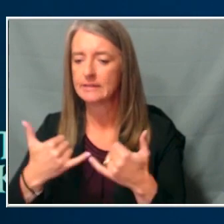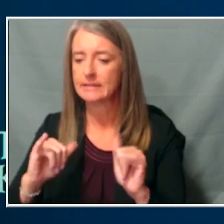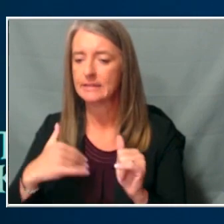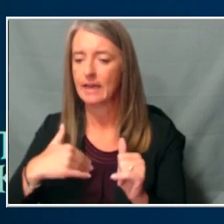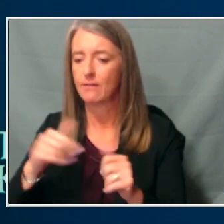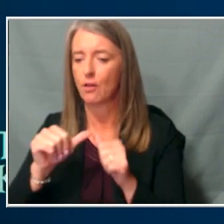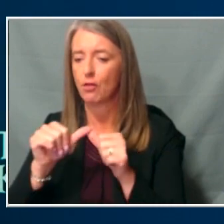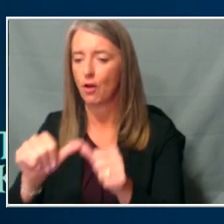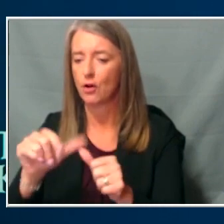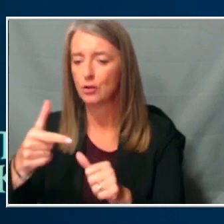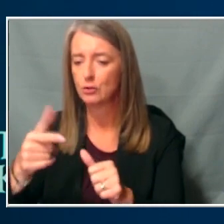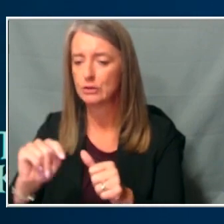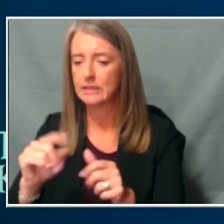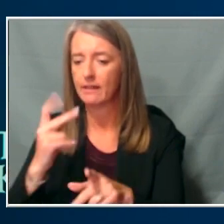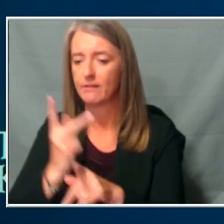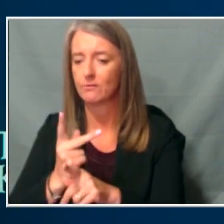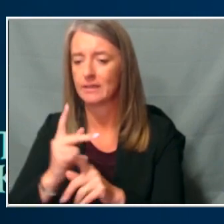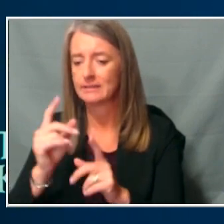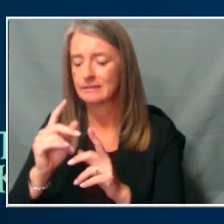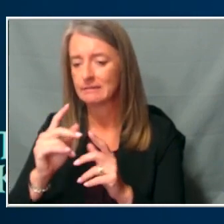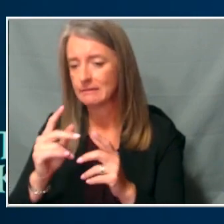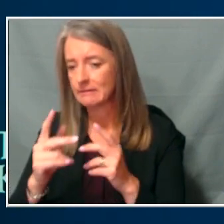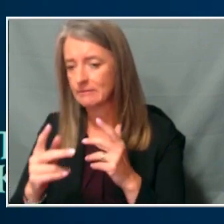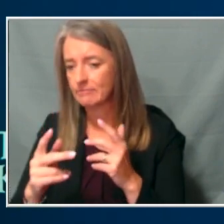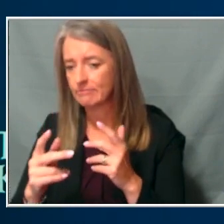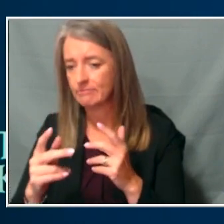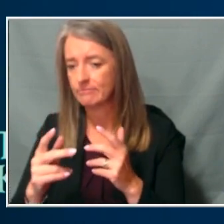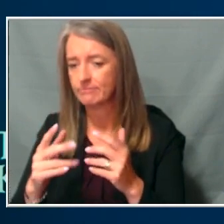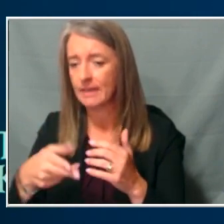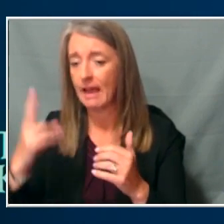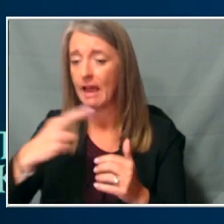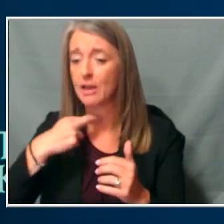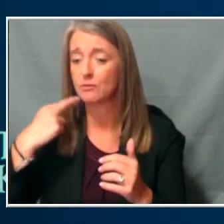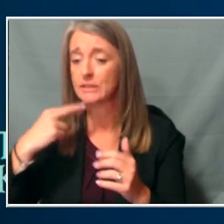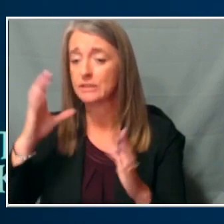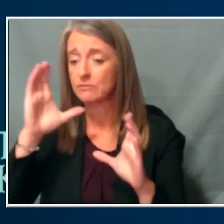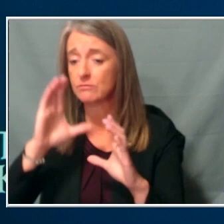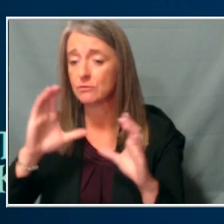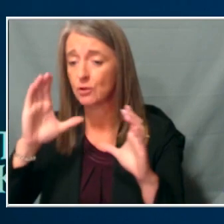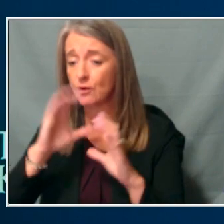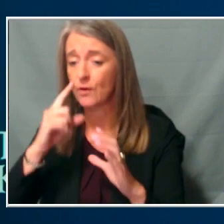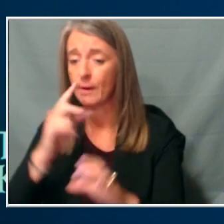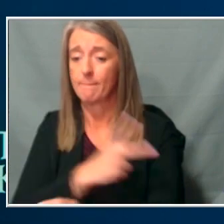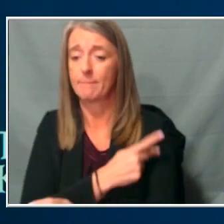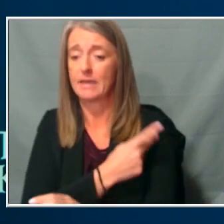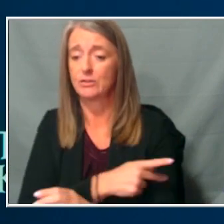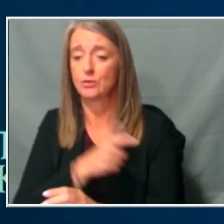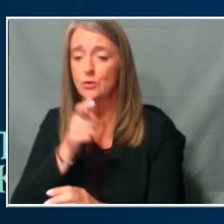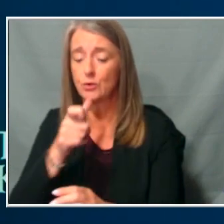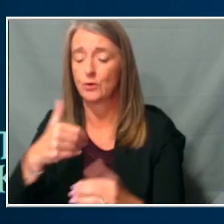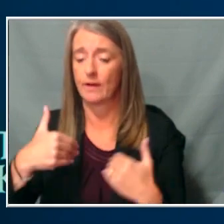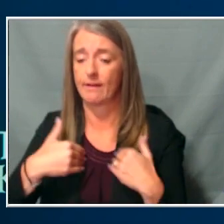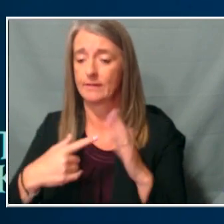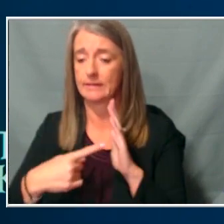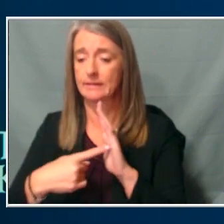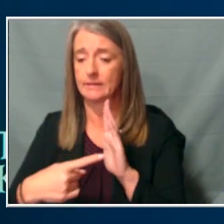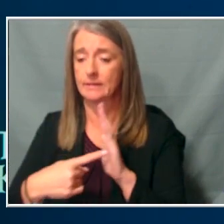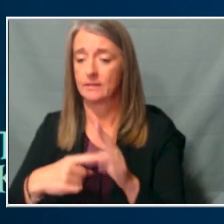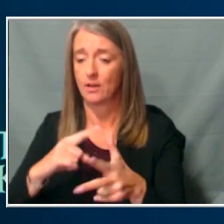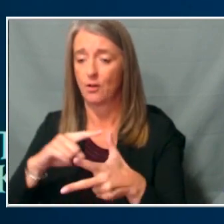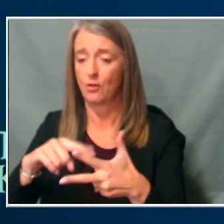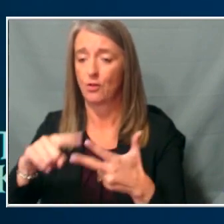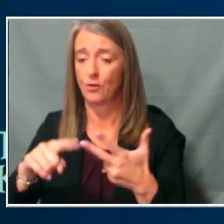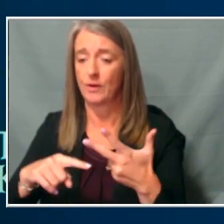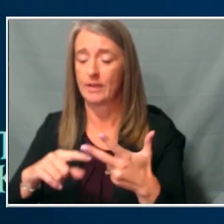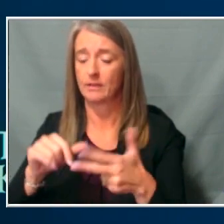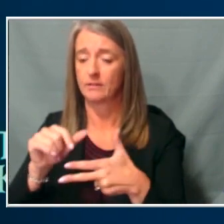QT in the right setting. So the high risk features that I look for are patients who have had, for example, 3 types of long